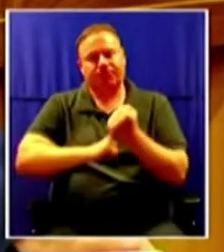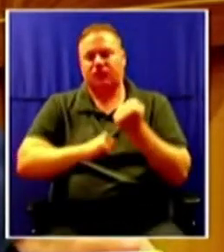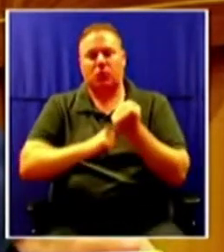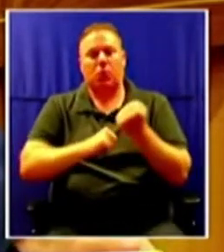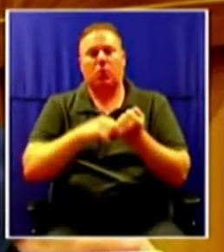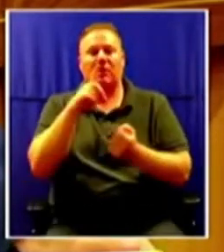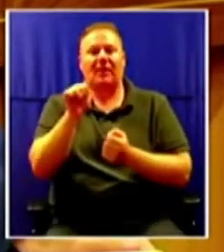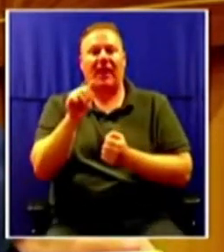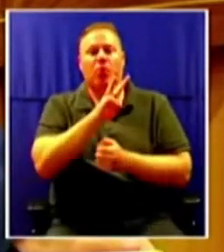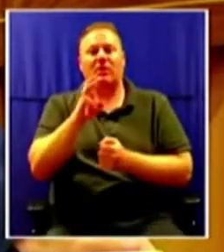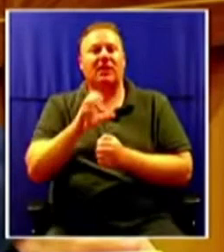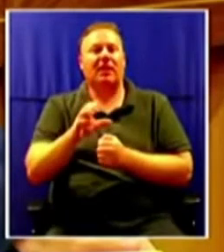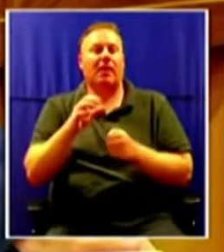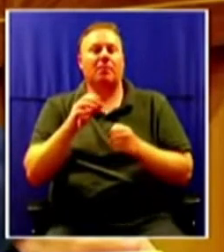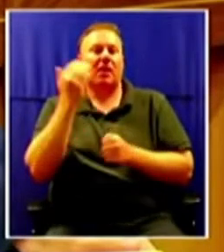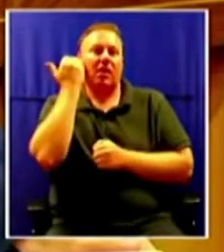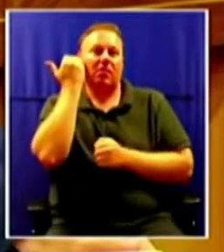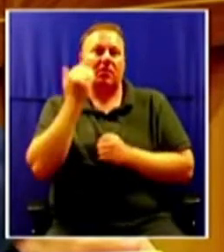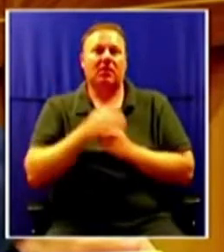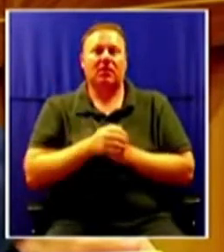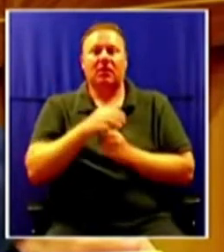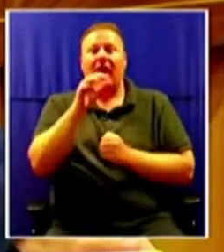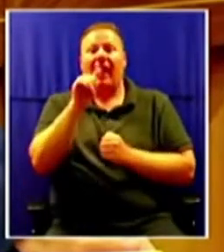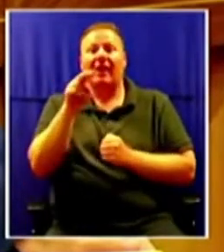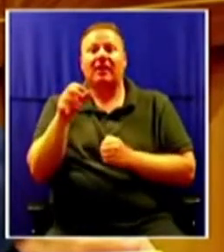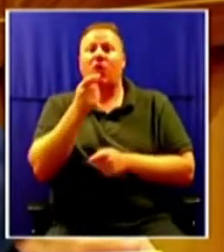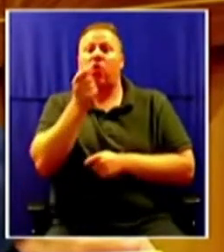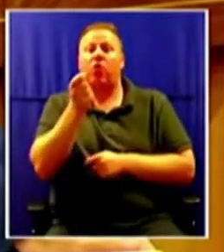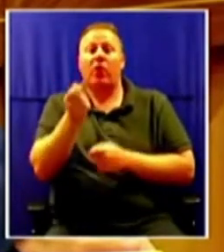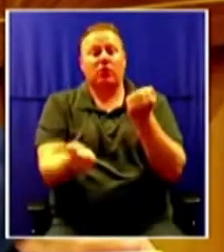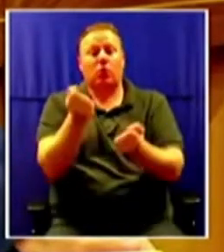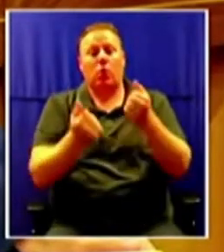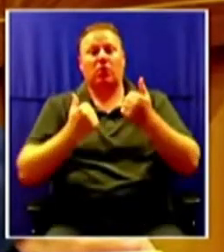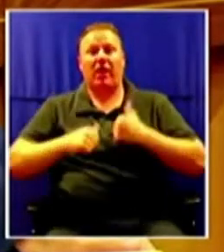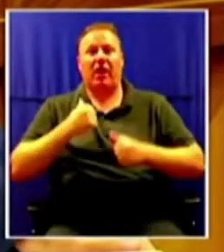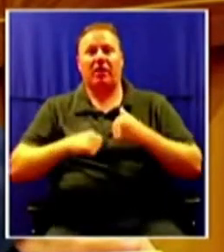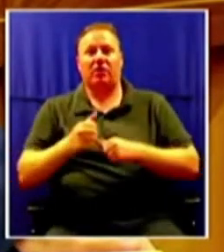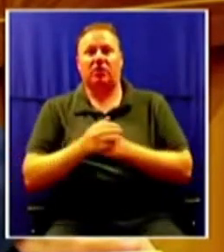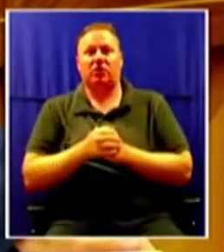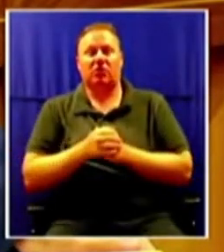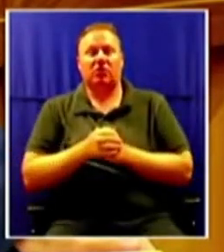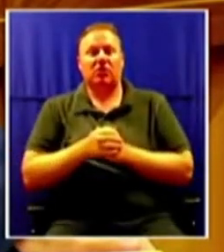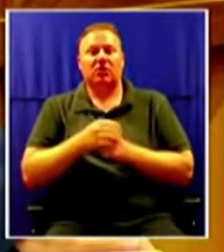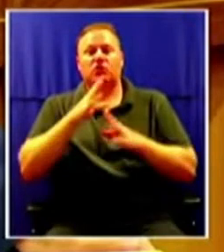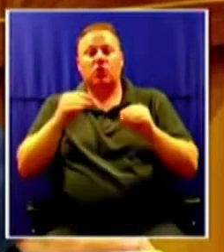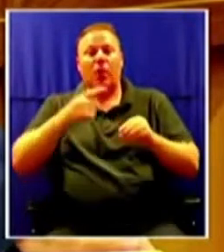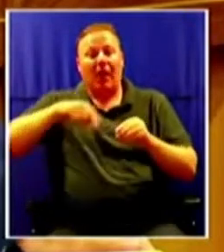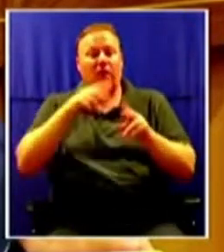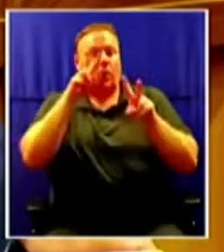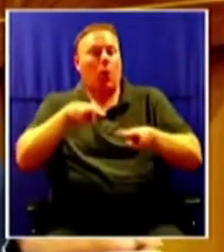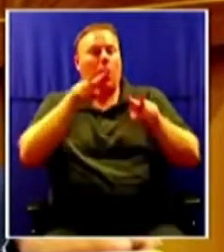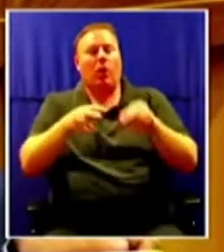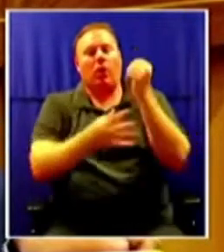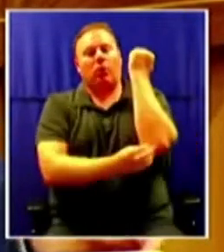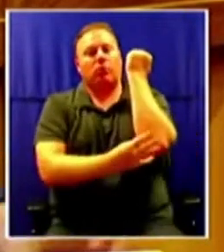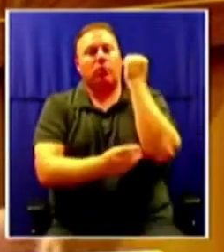government, the ANC threatened with court action to try to stop us from looking after the most vulnerable. There is